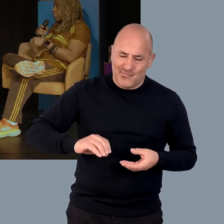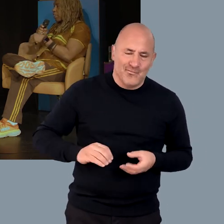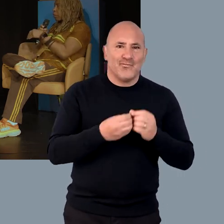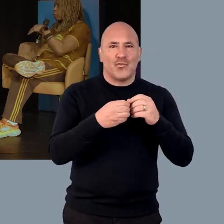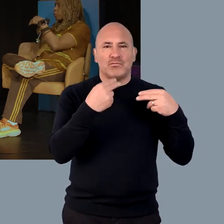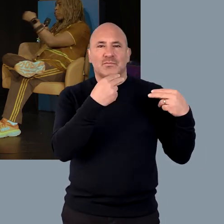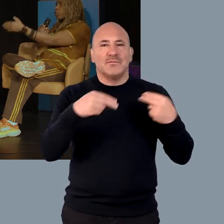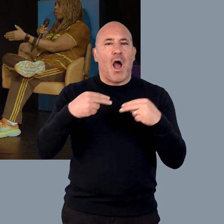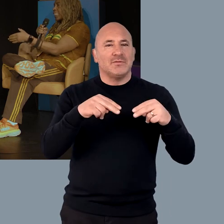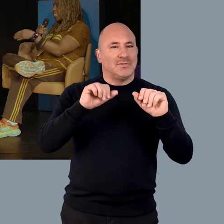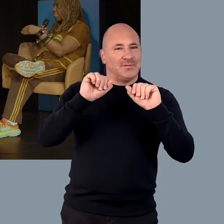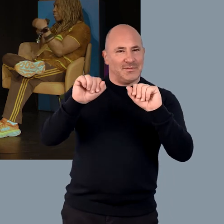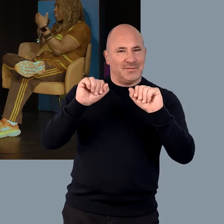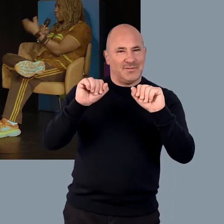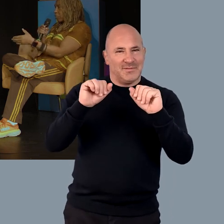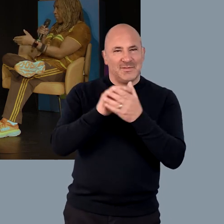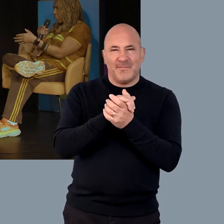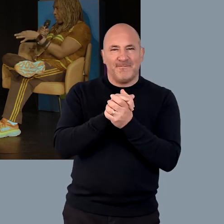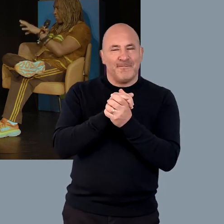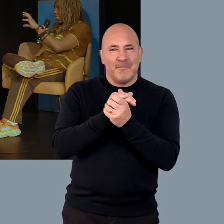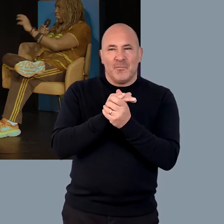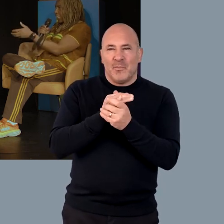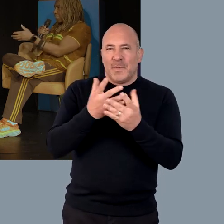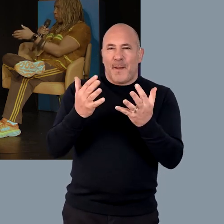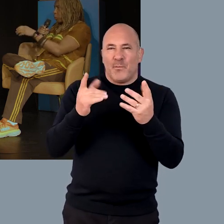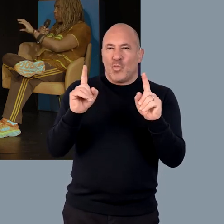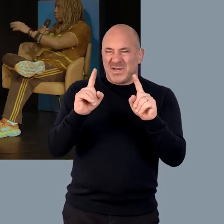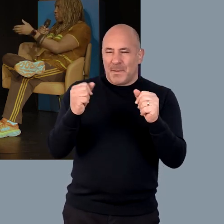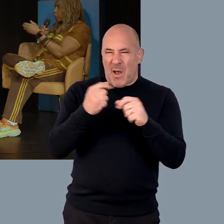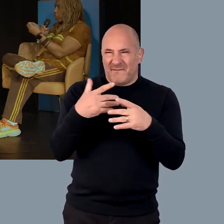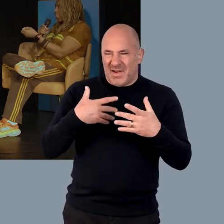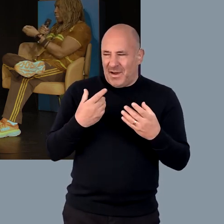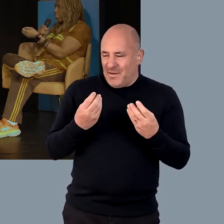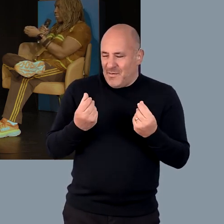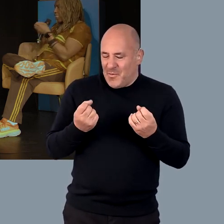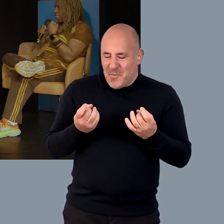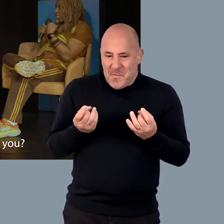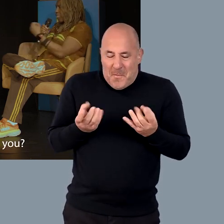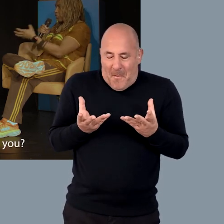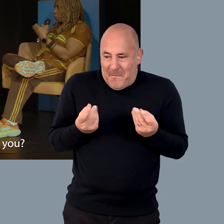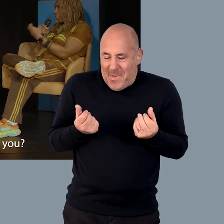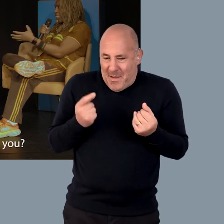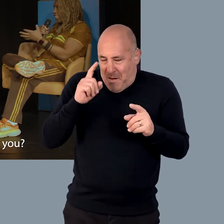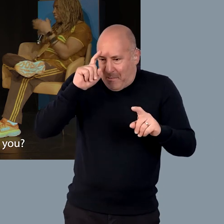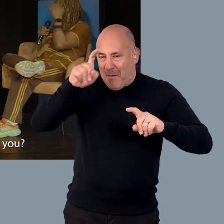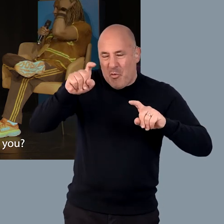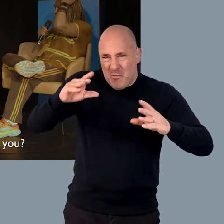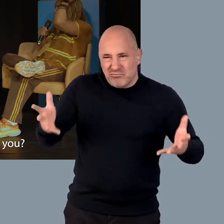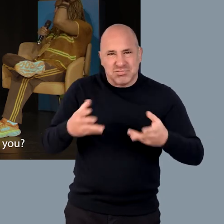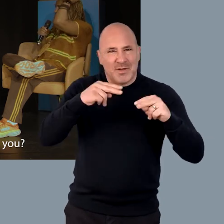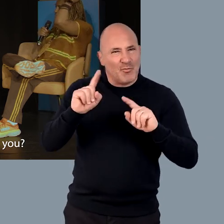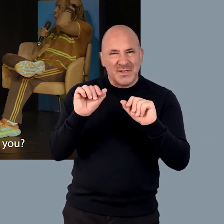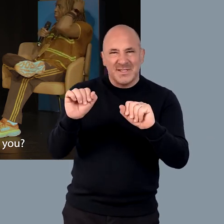is when you're creating the dance pieces is What's the what is there the kind of spark that